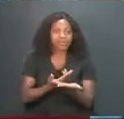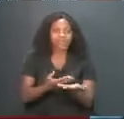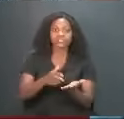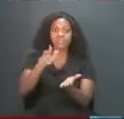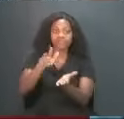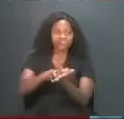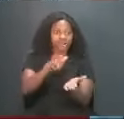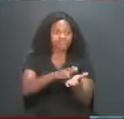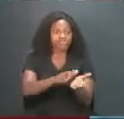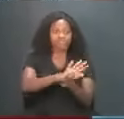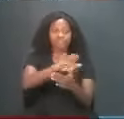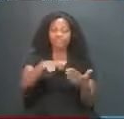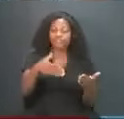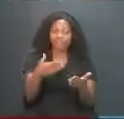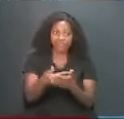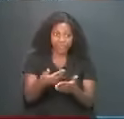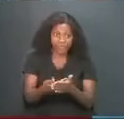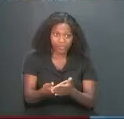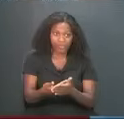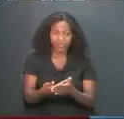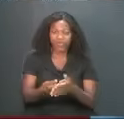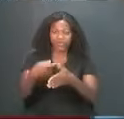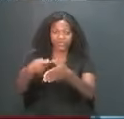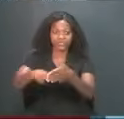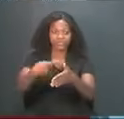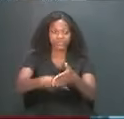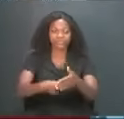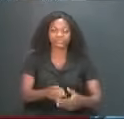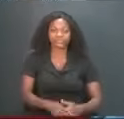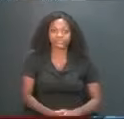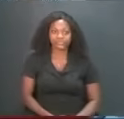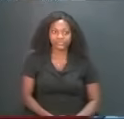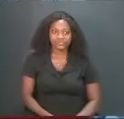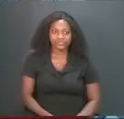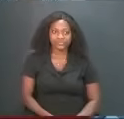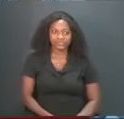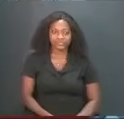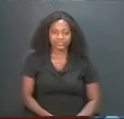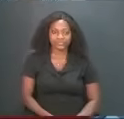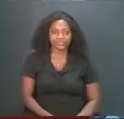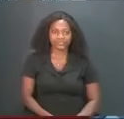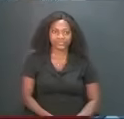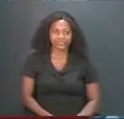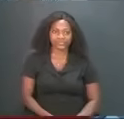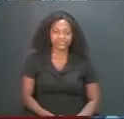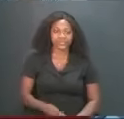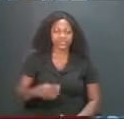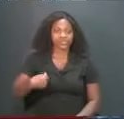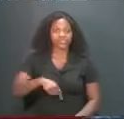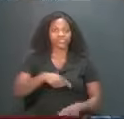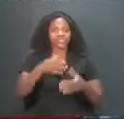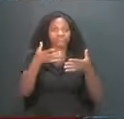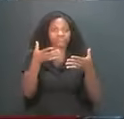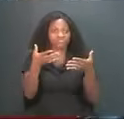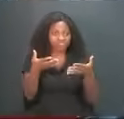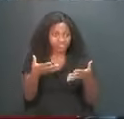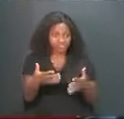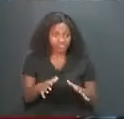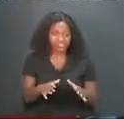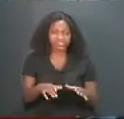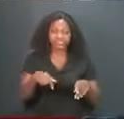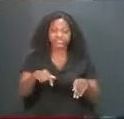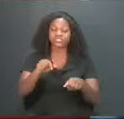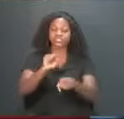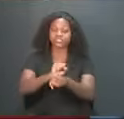to approve all our estimates. Mr. Speaker, we have concluded business for the